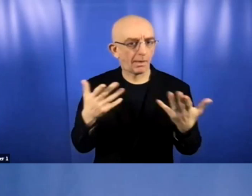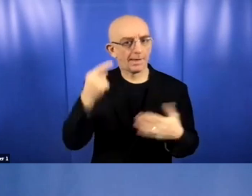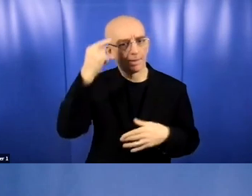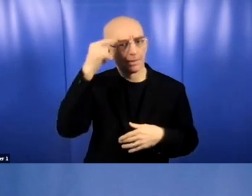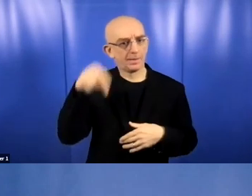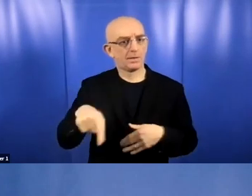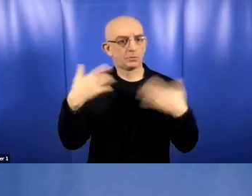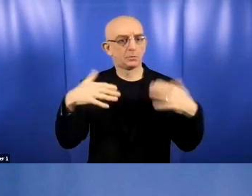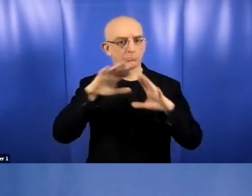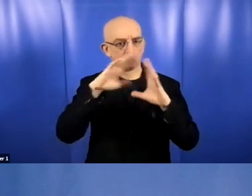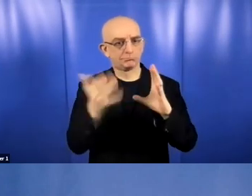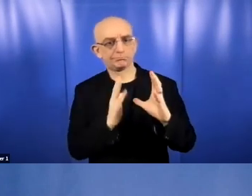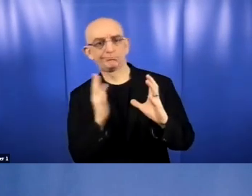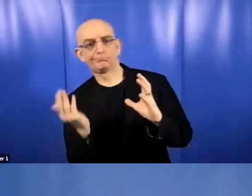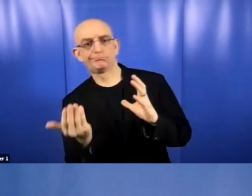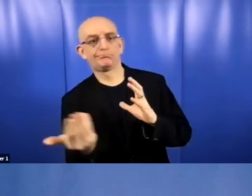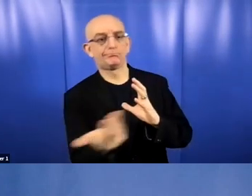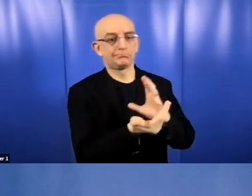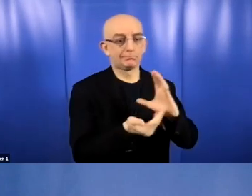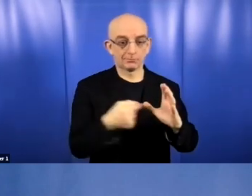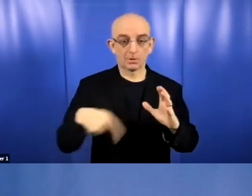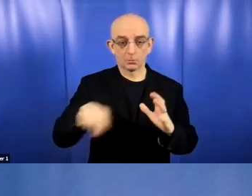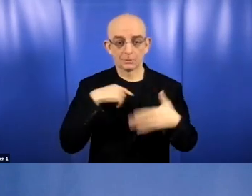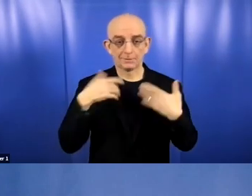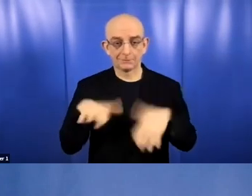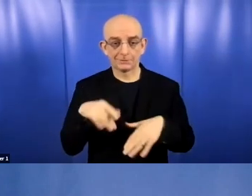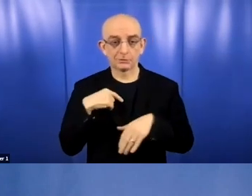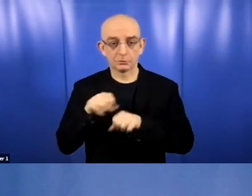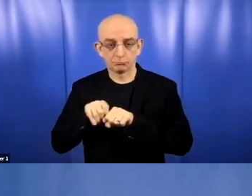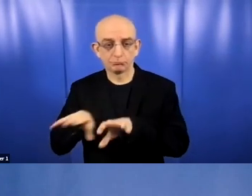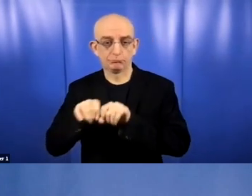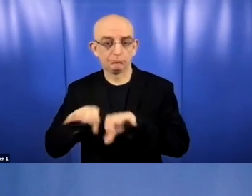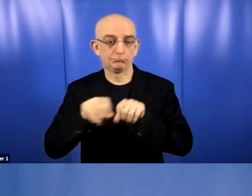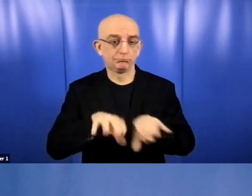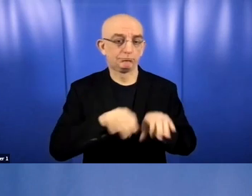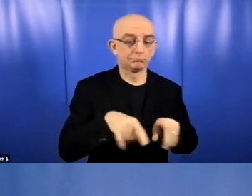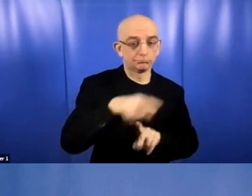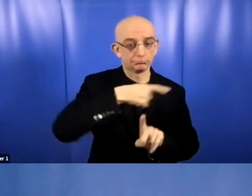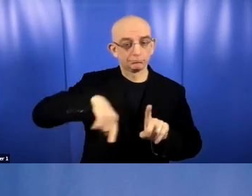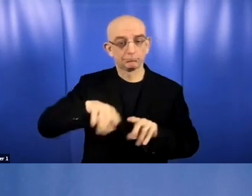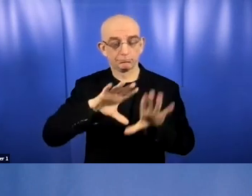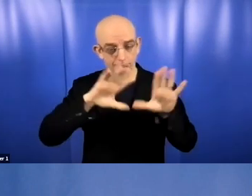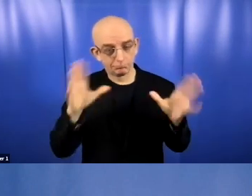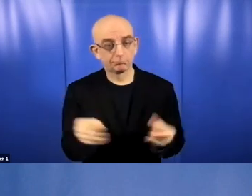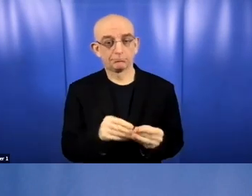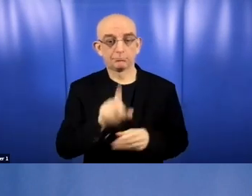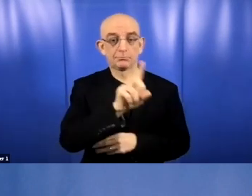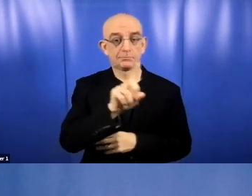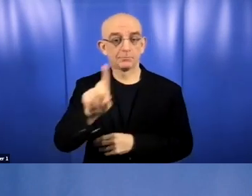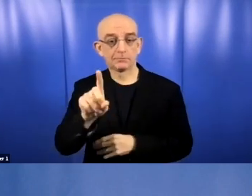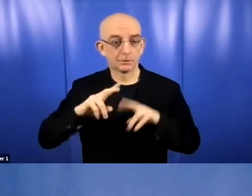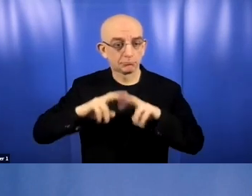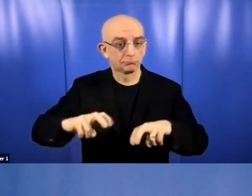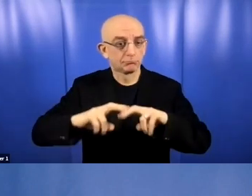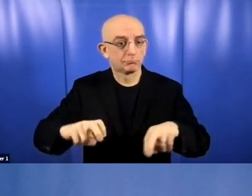One of those themes was the effect of climate anomalies and their impact on displacement and conflict. Another